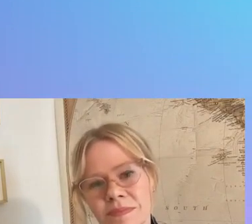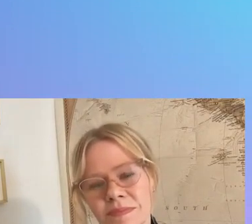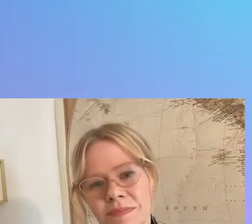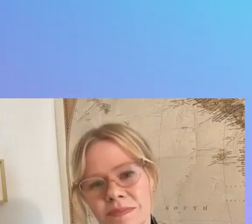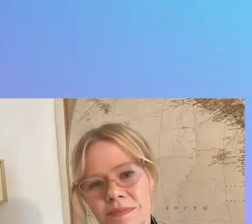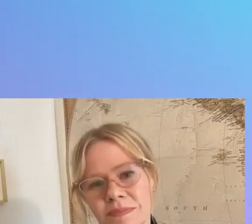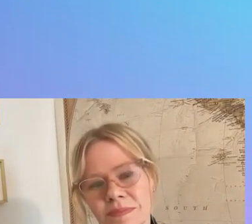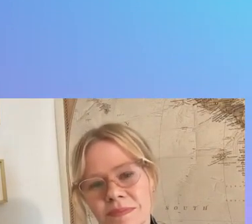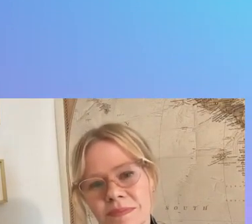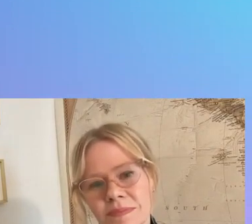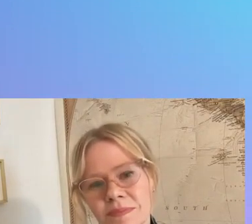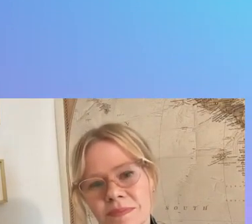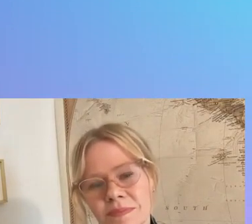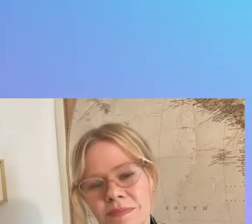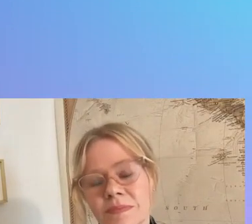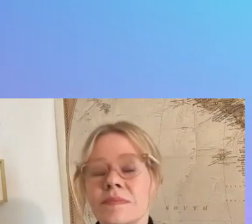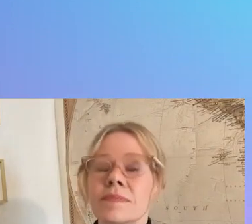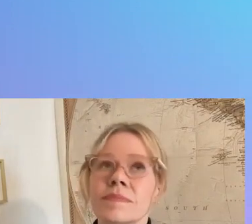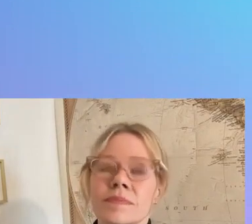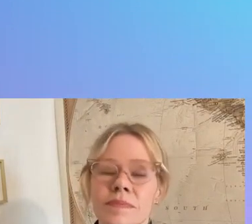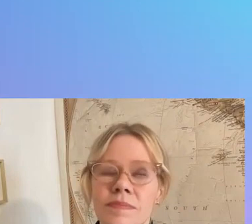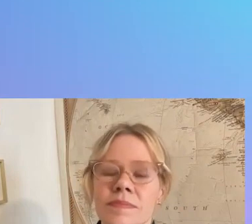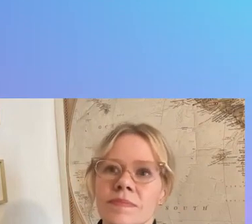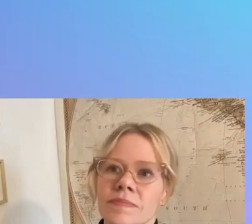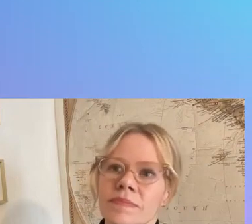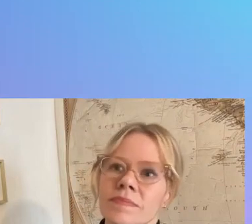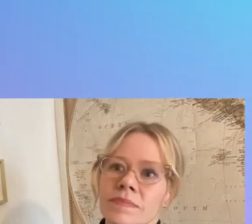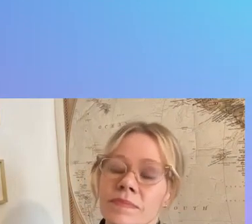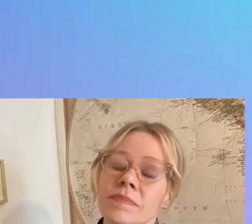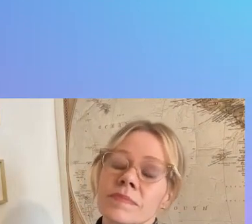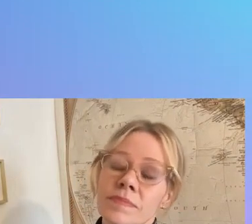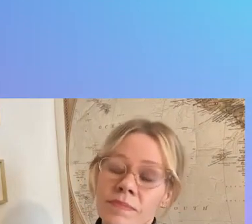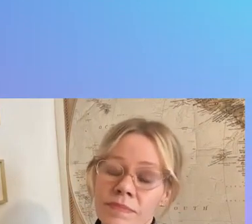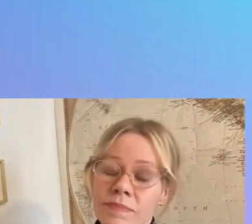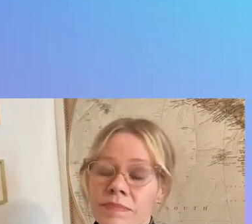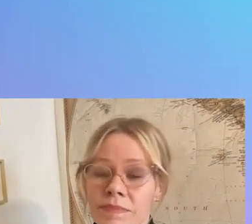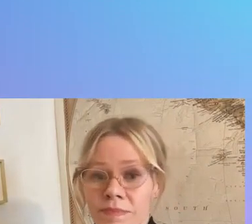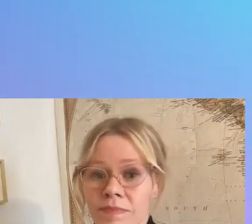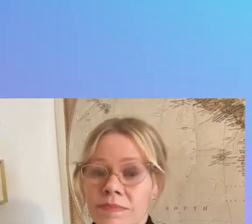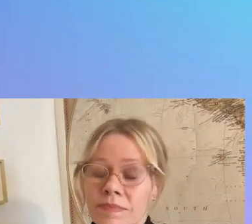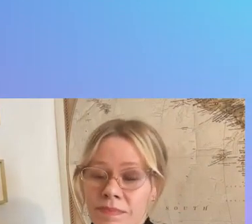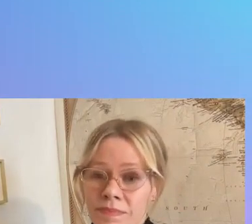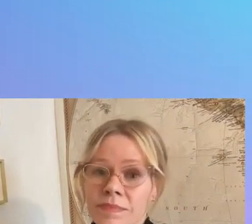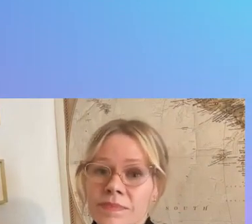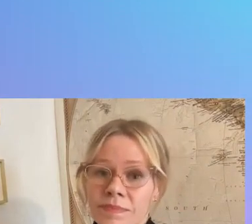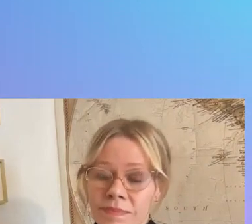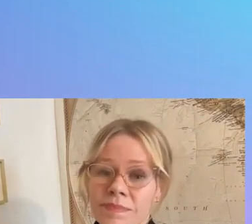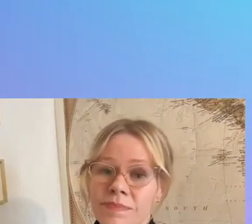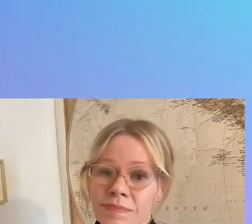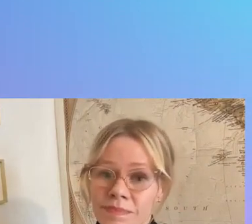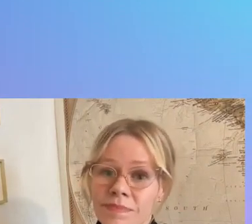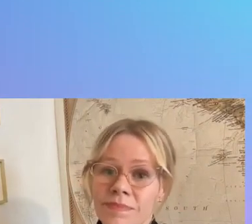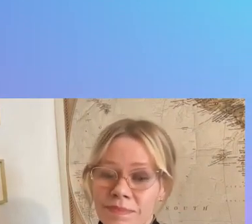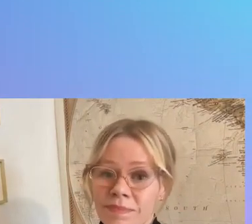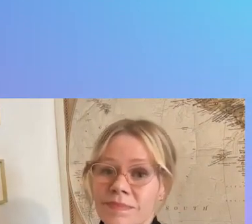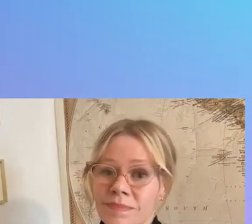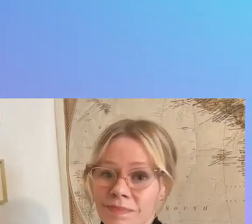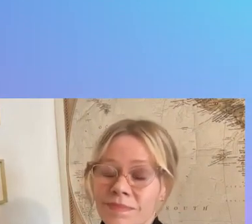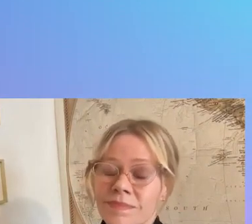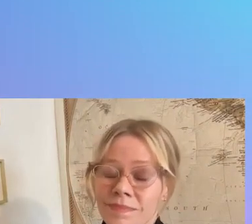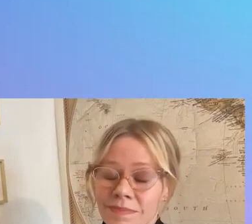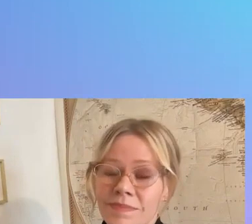how far off in the future do you see that some of that becoming mainstream technology? Because you mentioned that you had a couple companies who